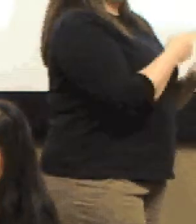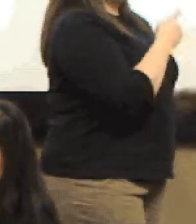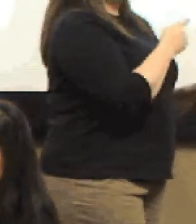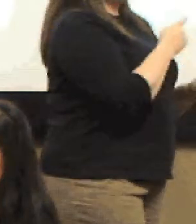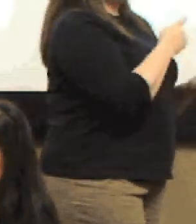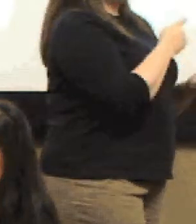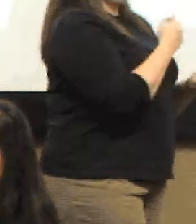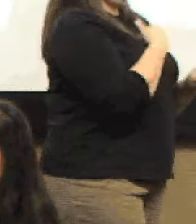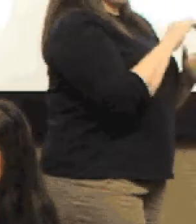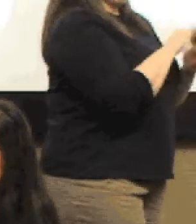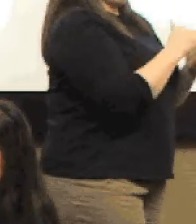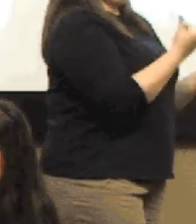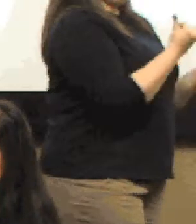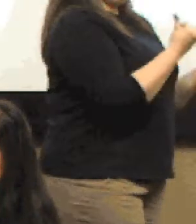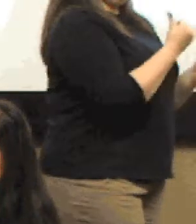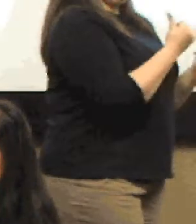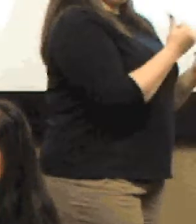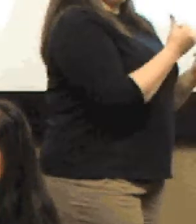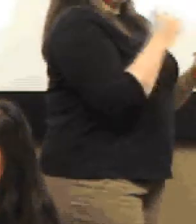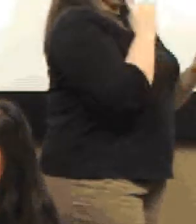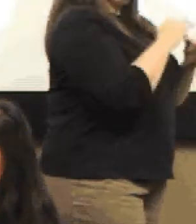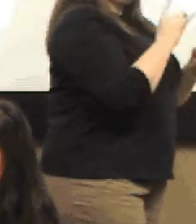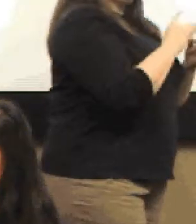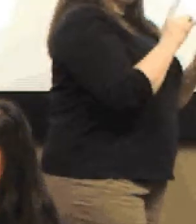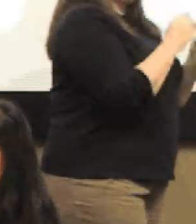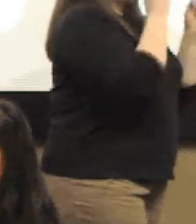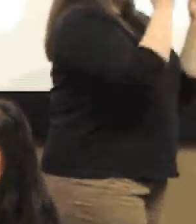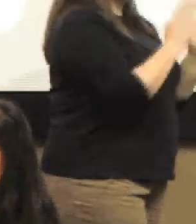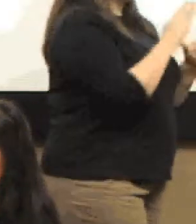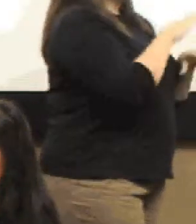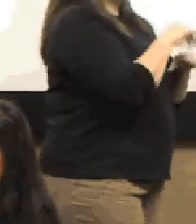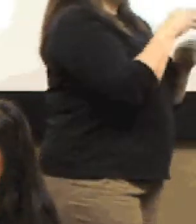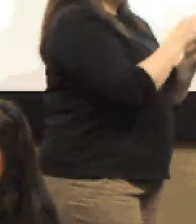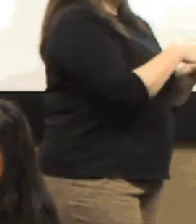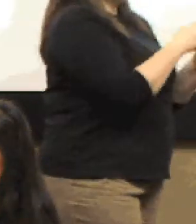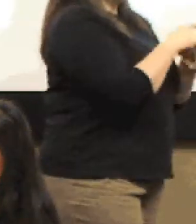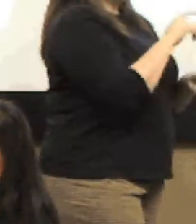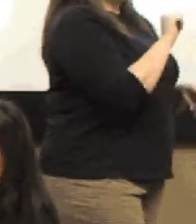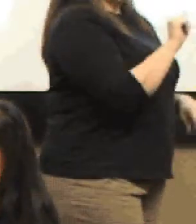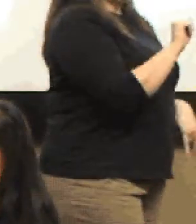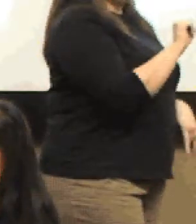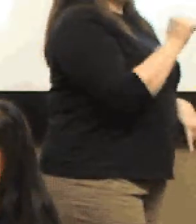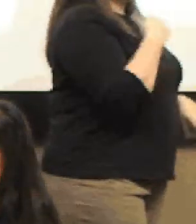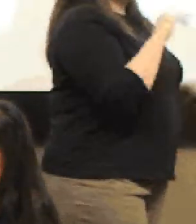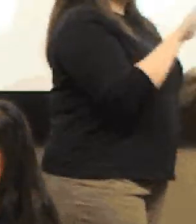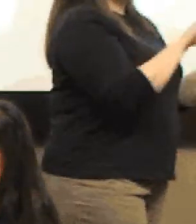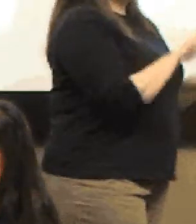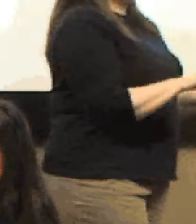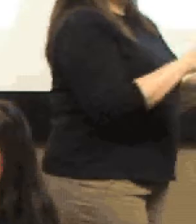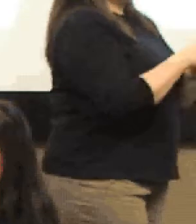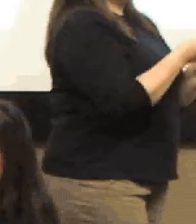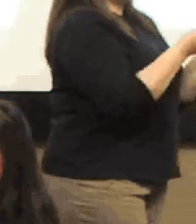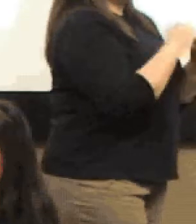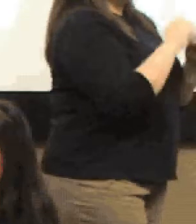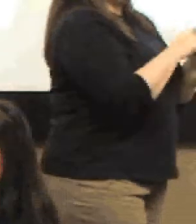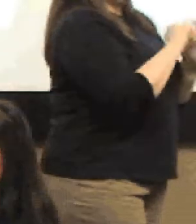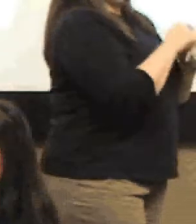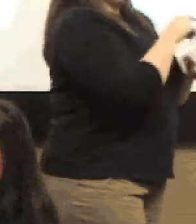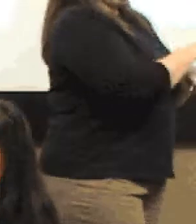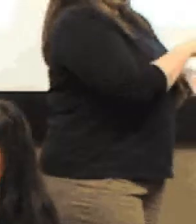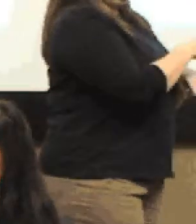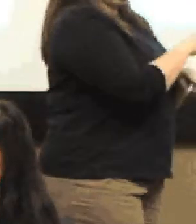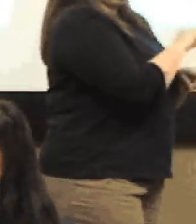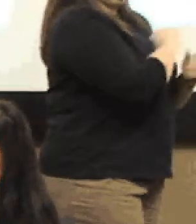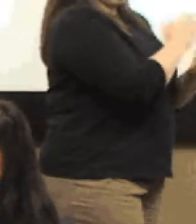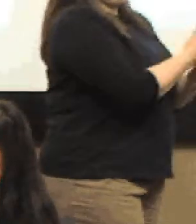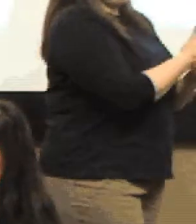from, and I'm doing this right now actually, so I'll bring it up. A professor on this campus from Afghanistan has an amazing story about how he got